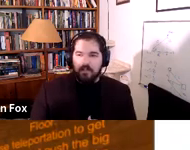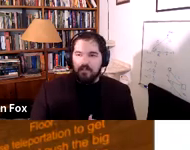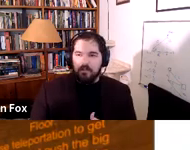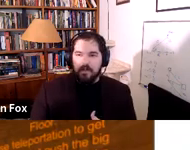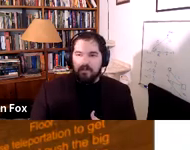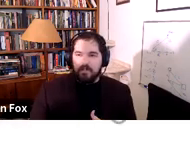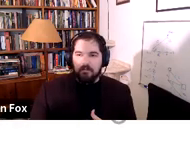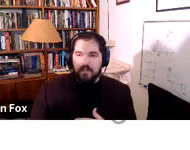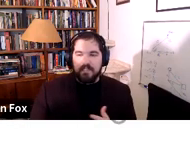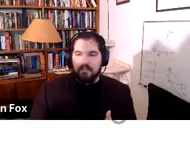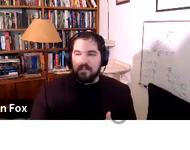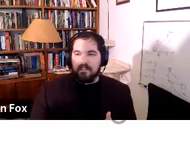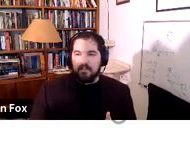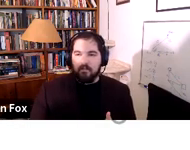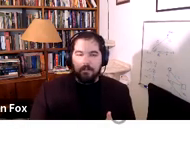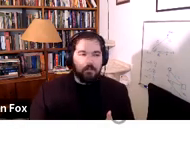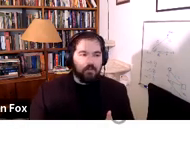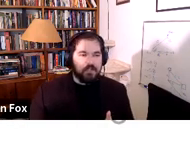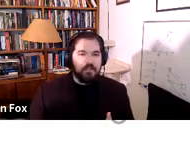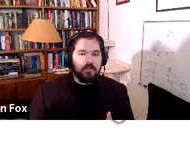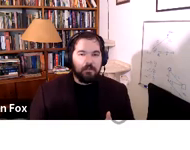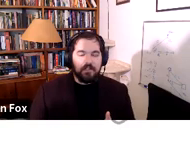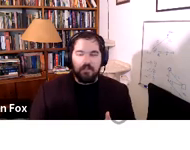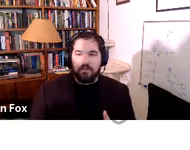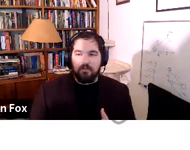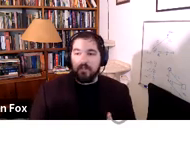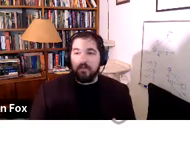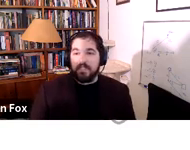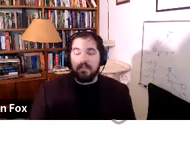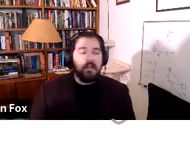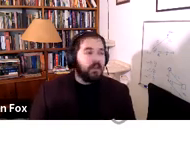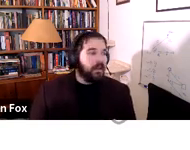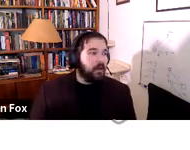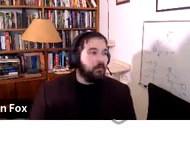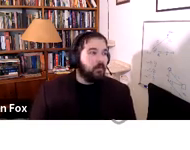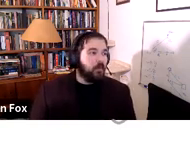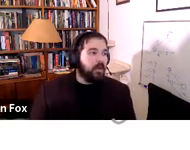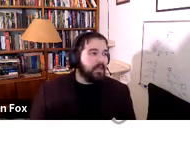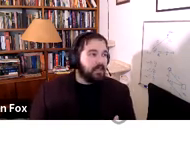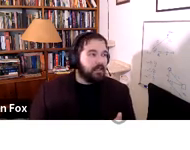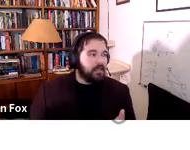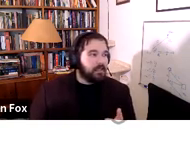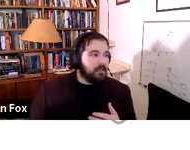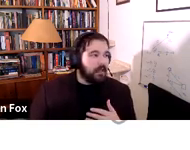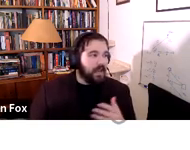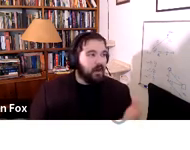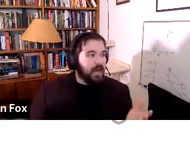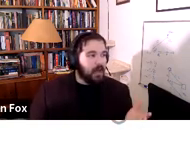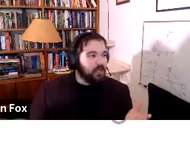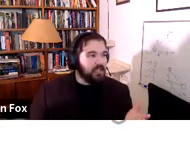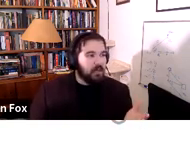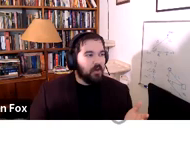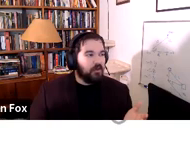Also want to just throw out, there's been a ton of these kind of cropping up in recent years, but two that are pretty recent. One is this